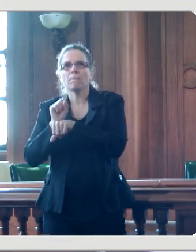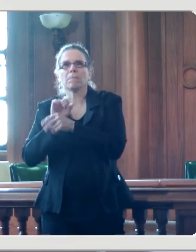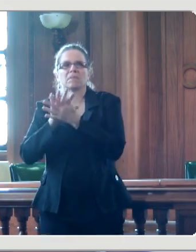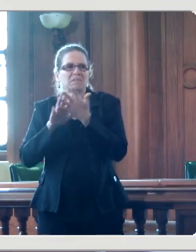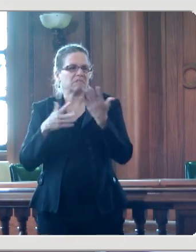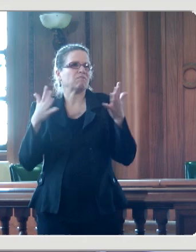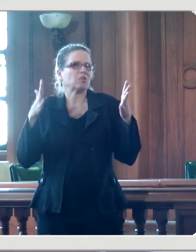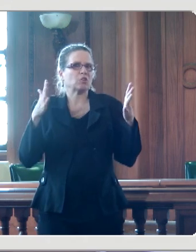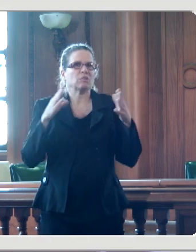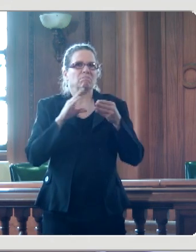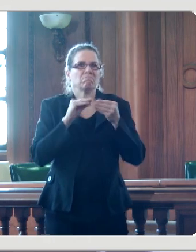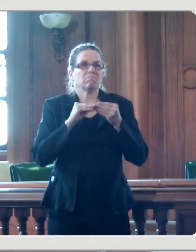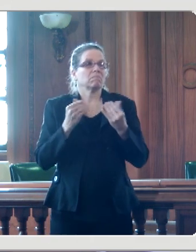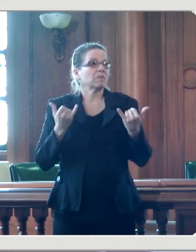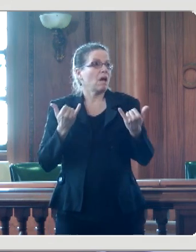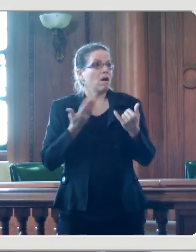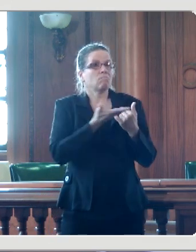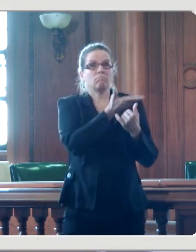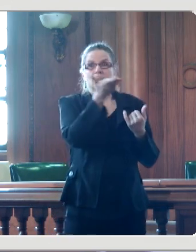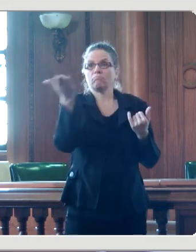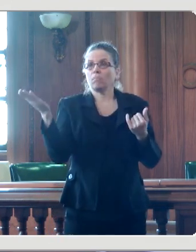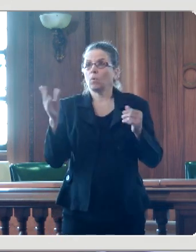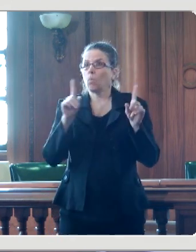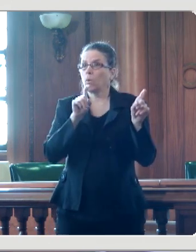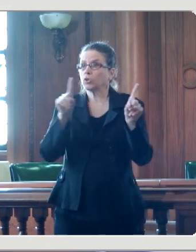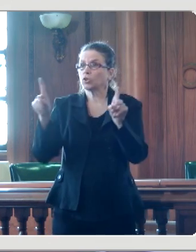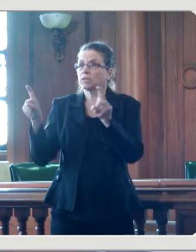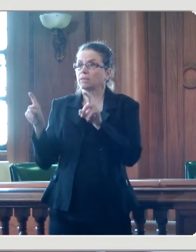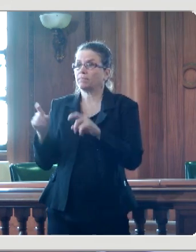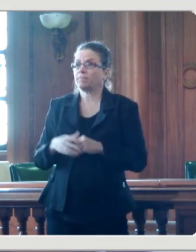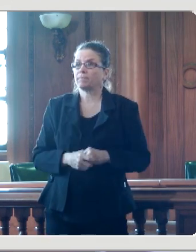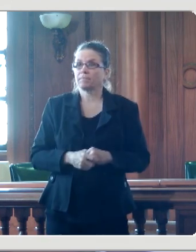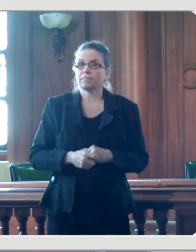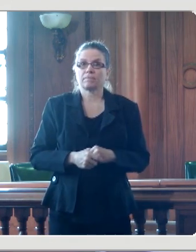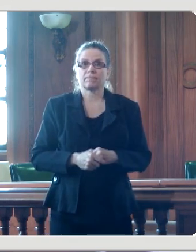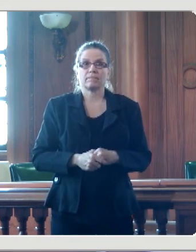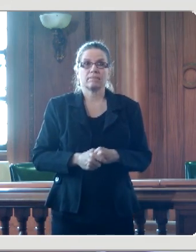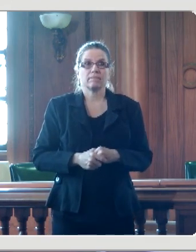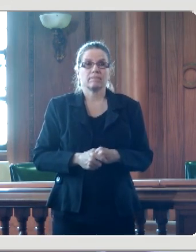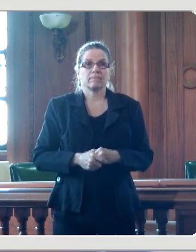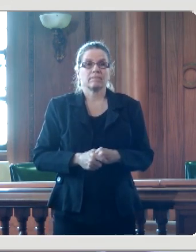questions or comments you might have of Cabinet Heads or myself, if there's any.